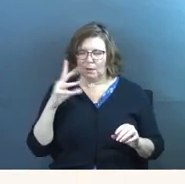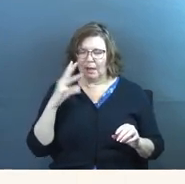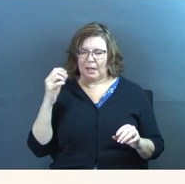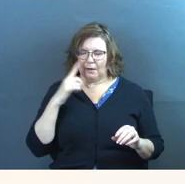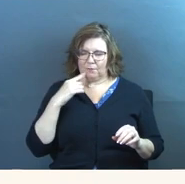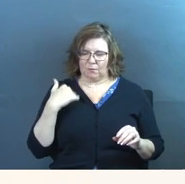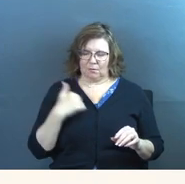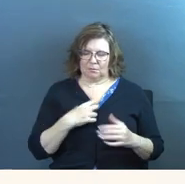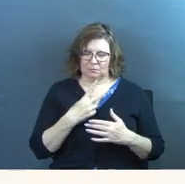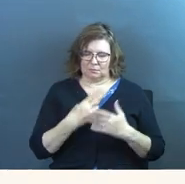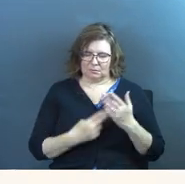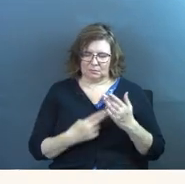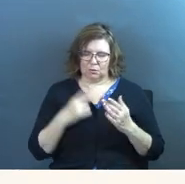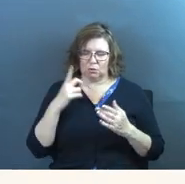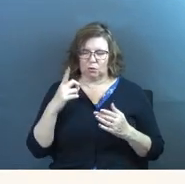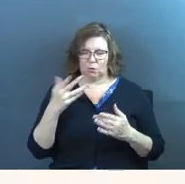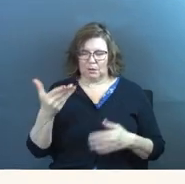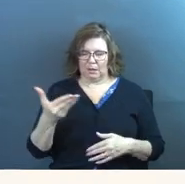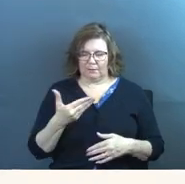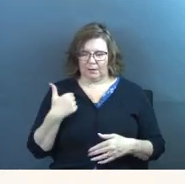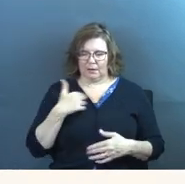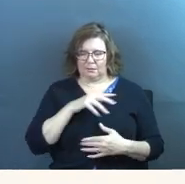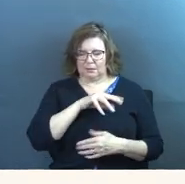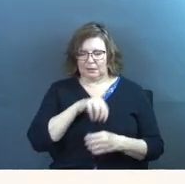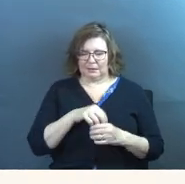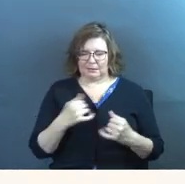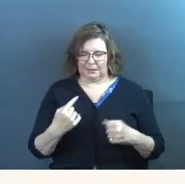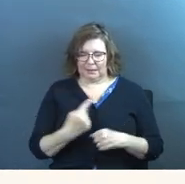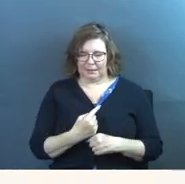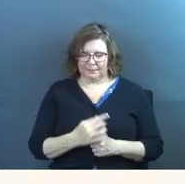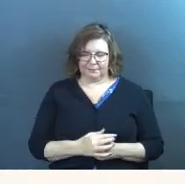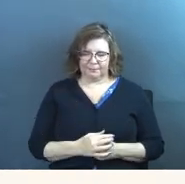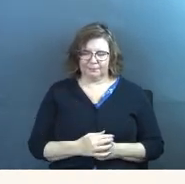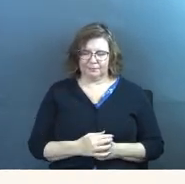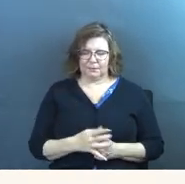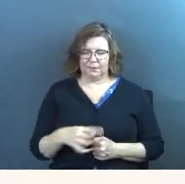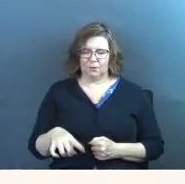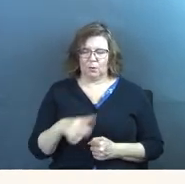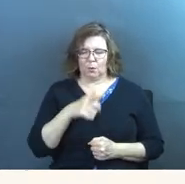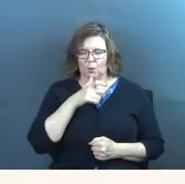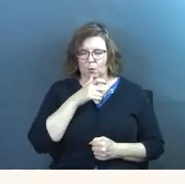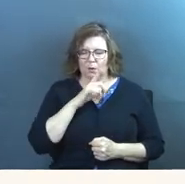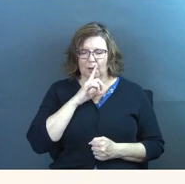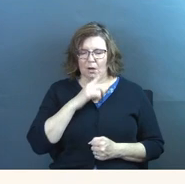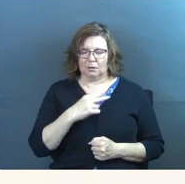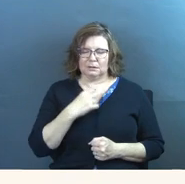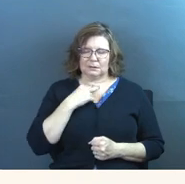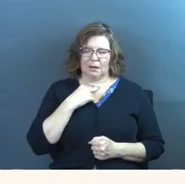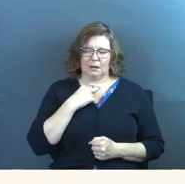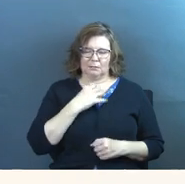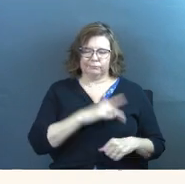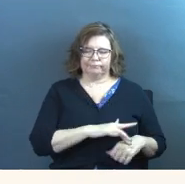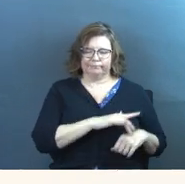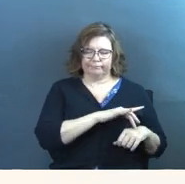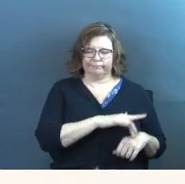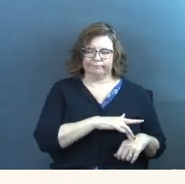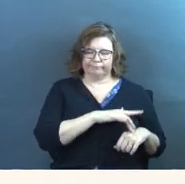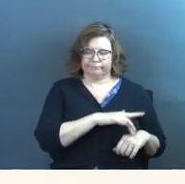for us. Because God, you've invited us in today. And Lord, for those of us, God, that are stuck in this place,